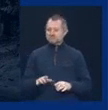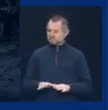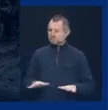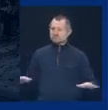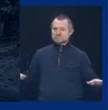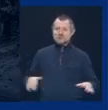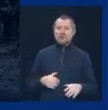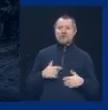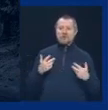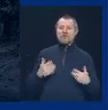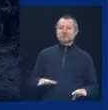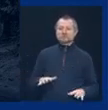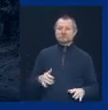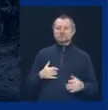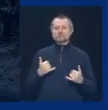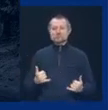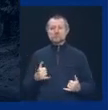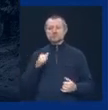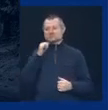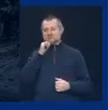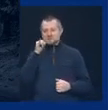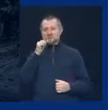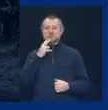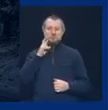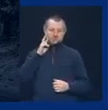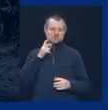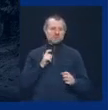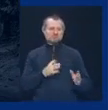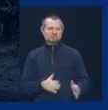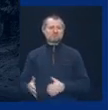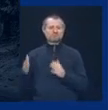up large numbers of everything,